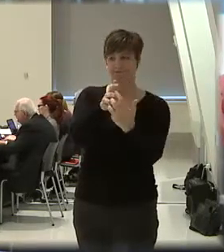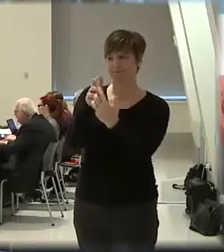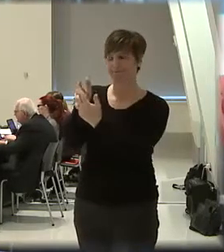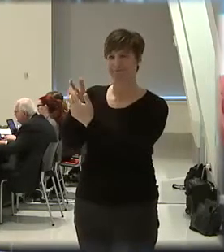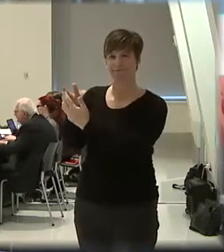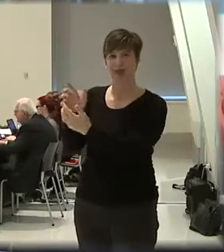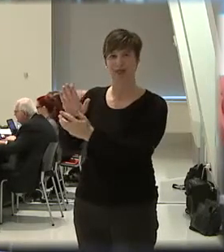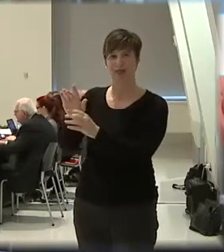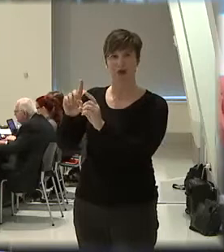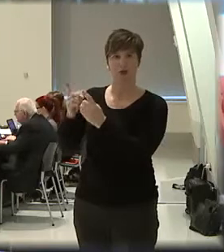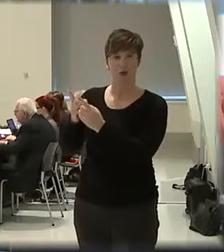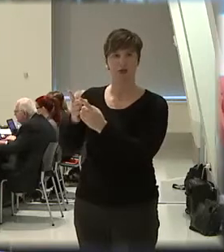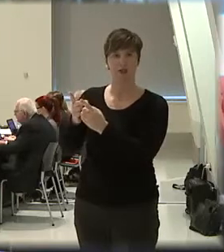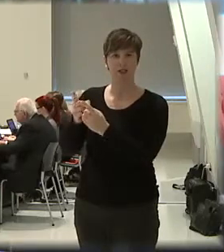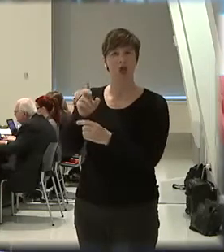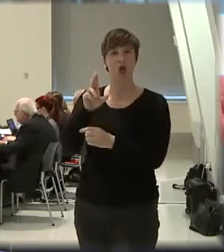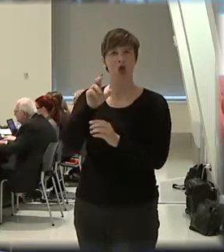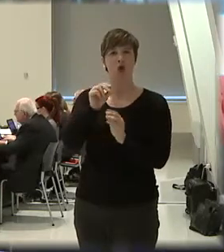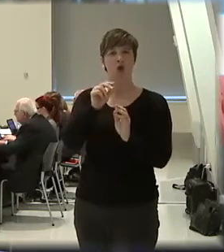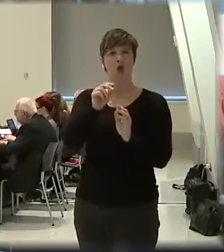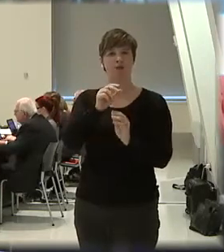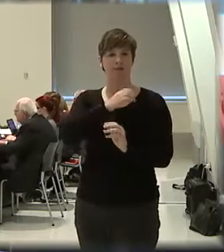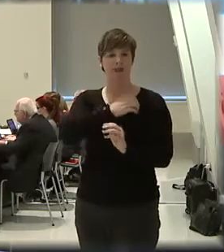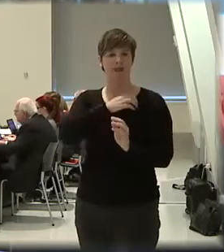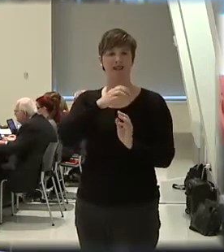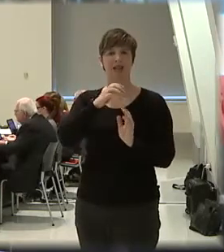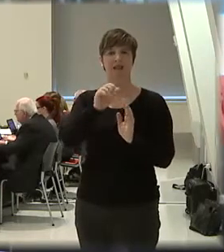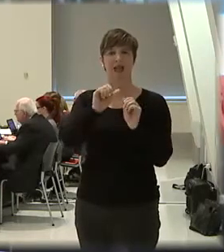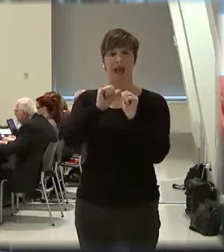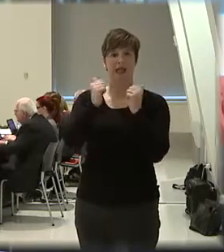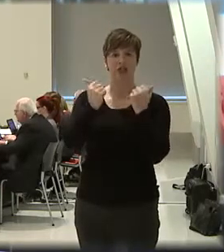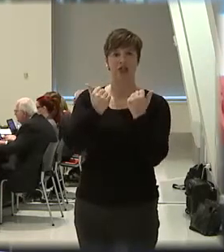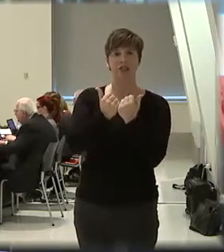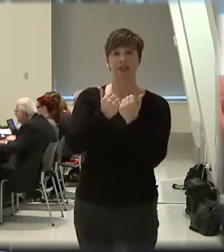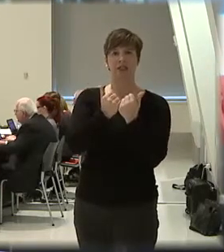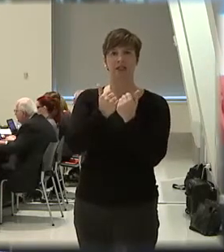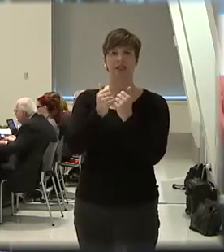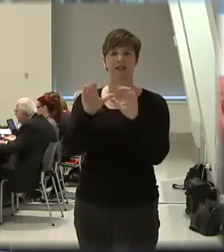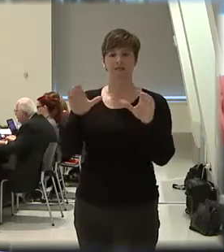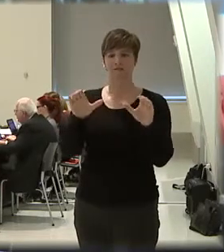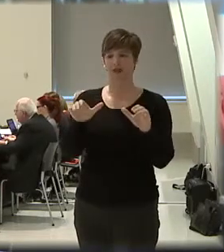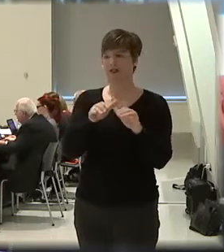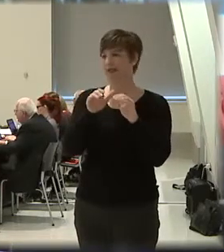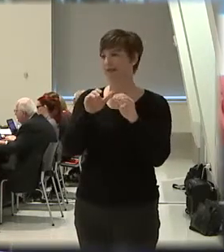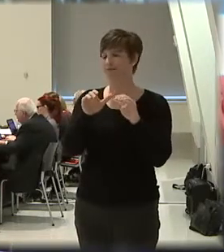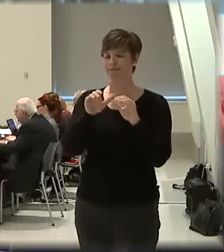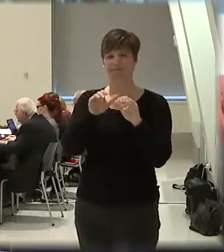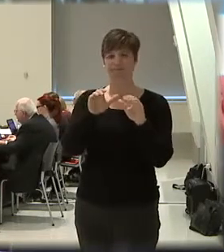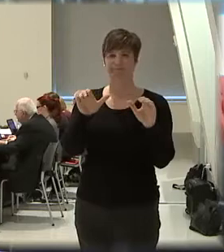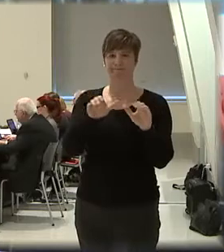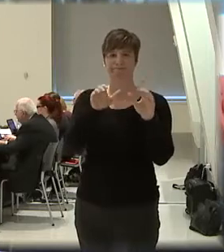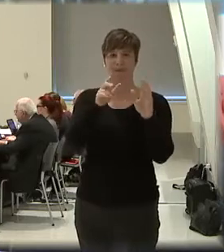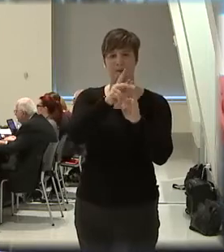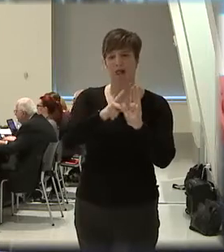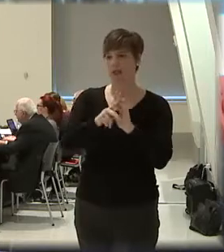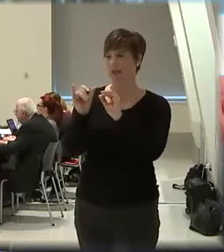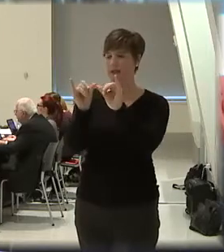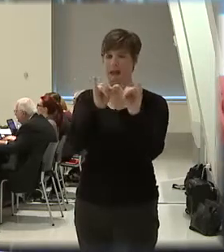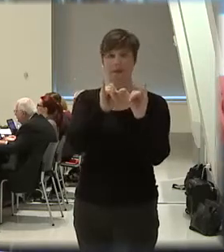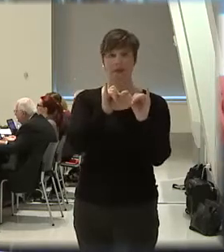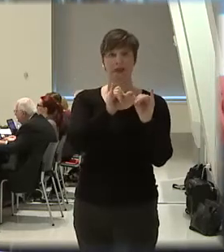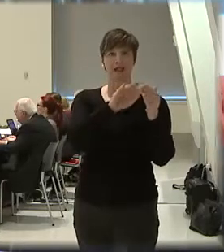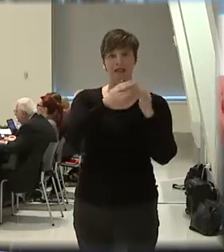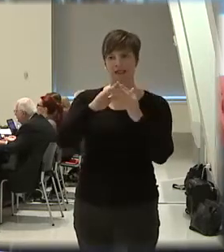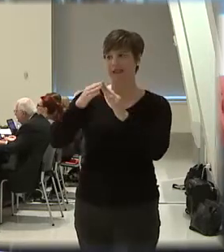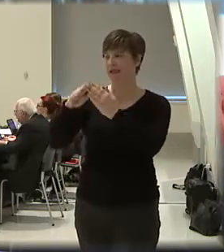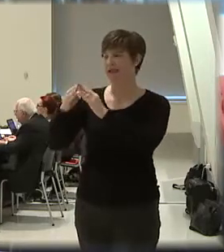structure. No policing agency accomplishes their mission in the same fashion. Whether state to state or city to city, all